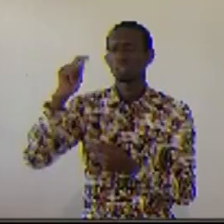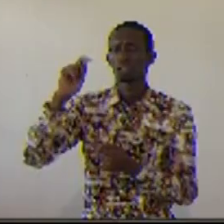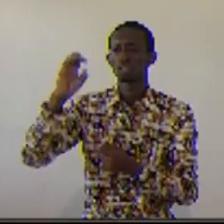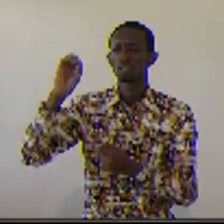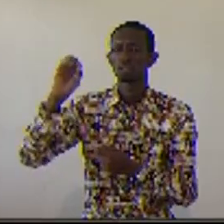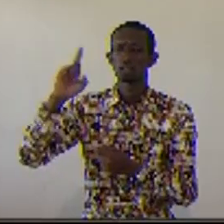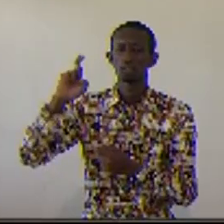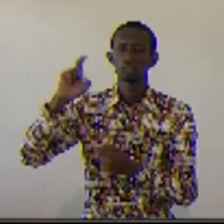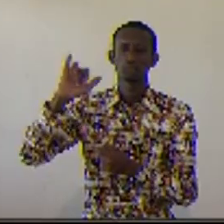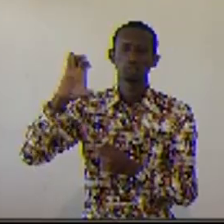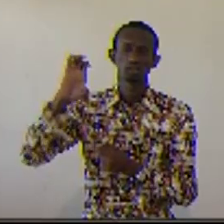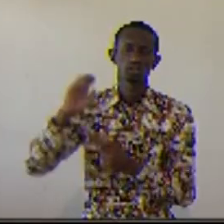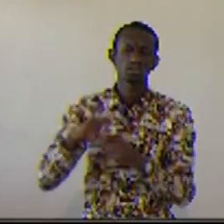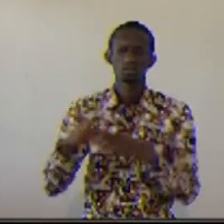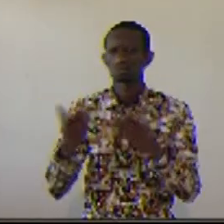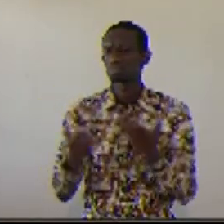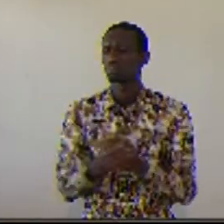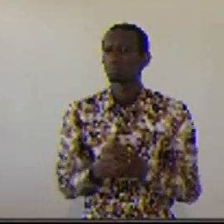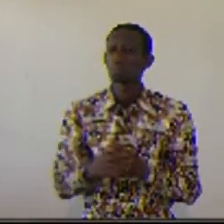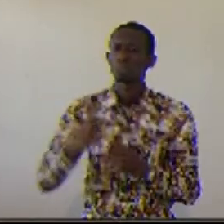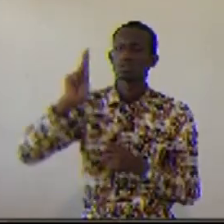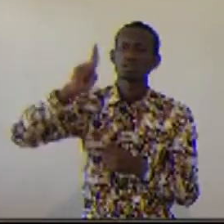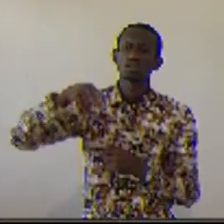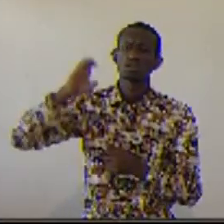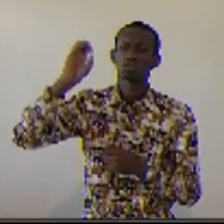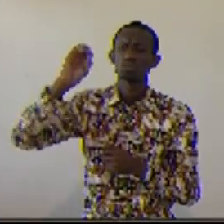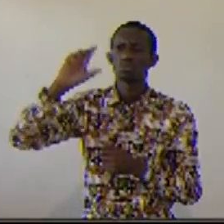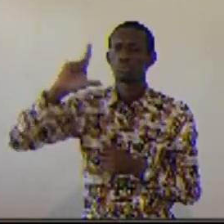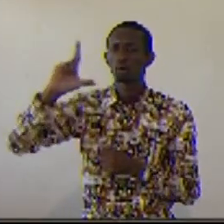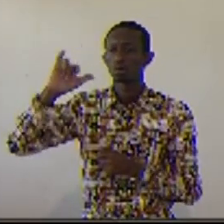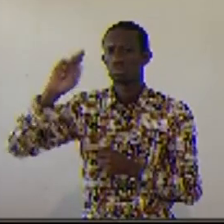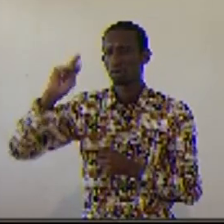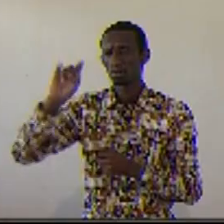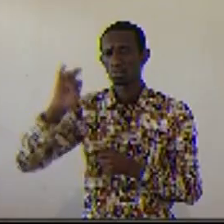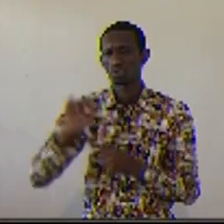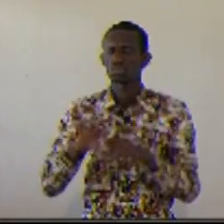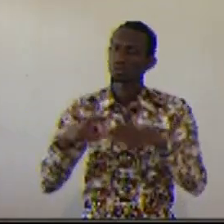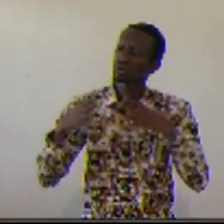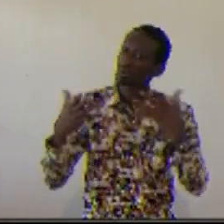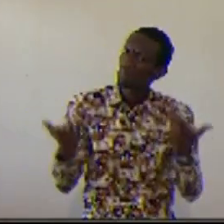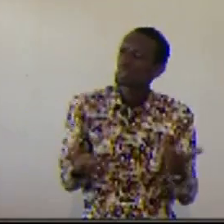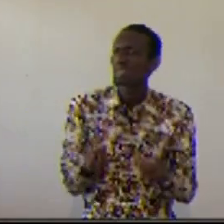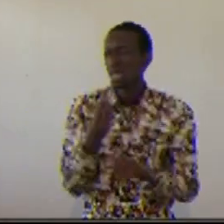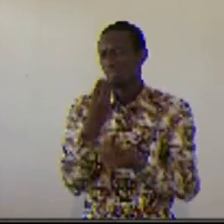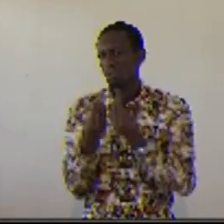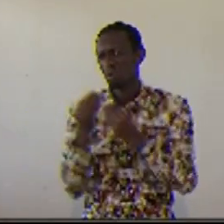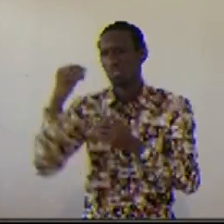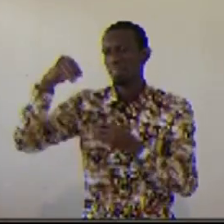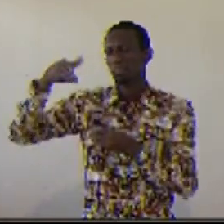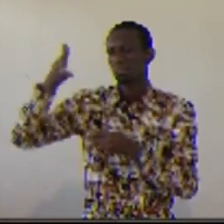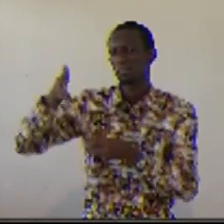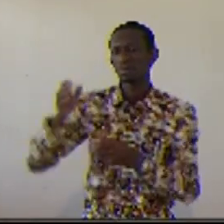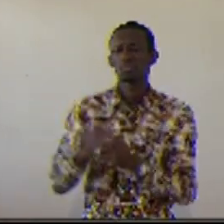a result of either pollution or as a result of the food that we may eat, and so many others. So they